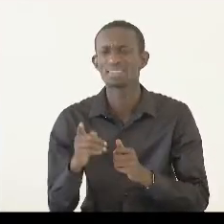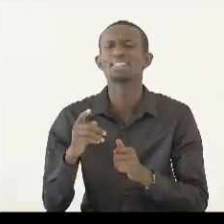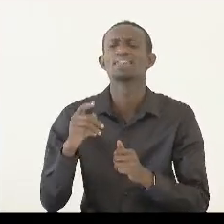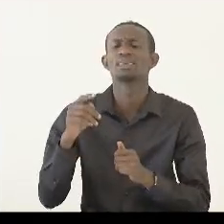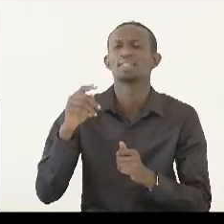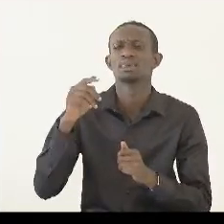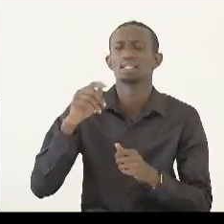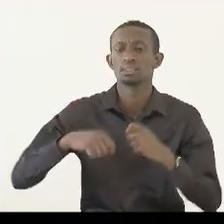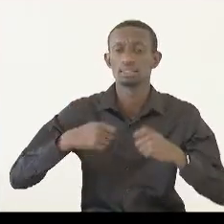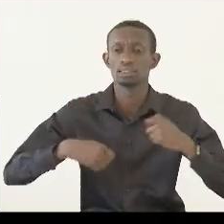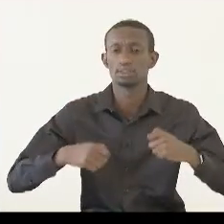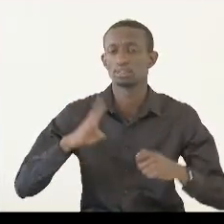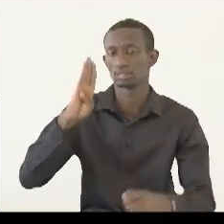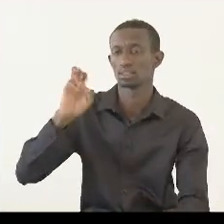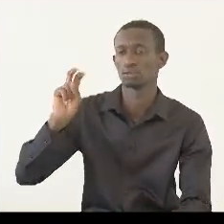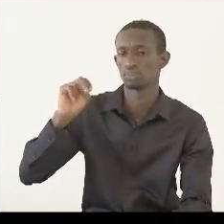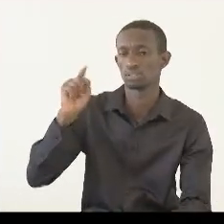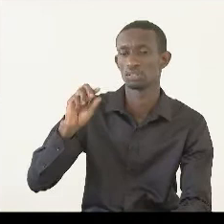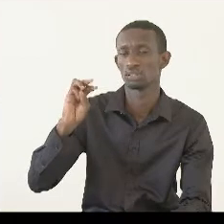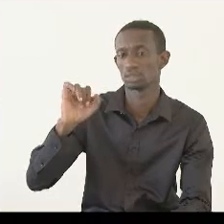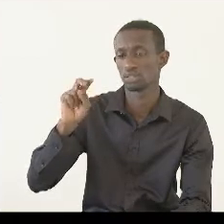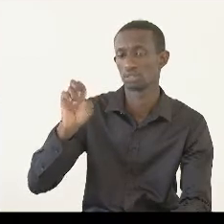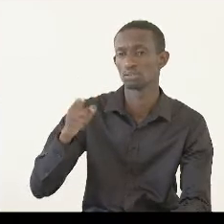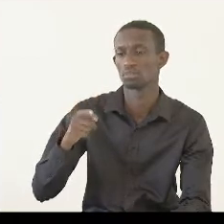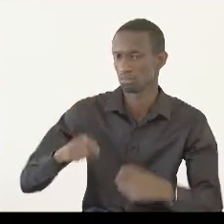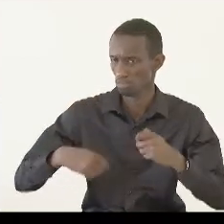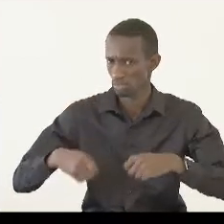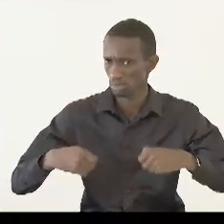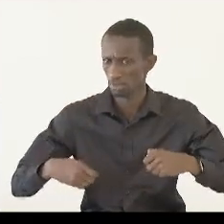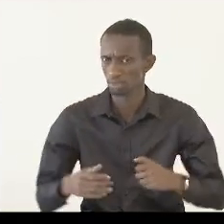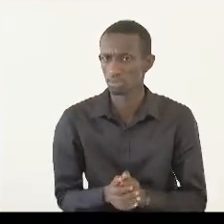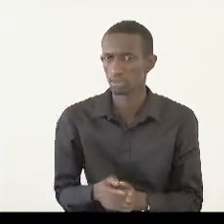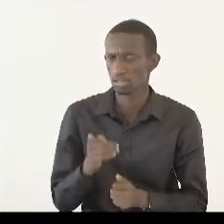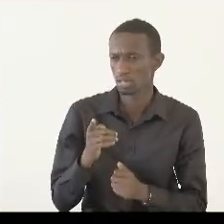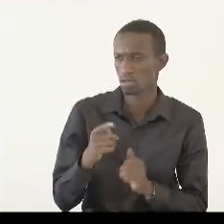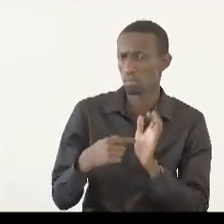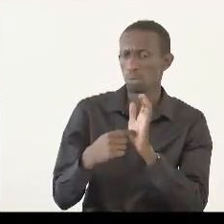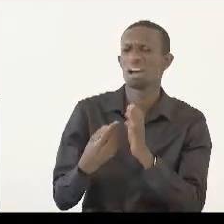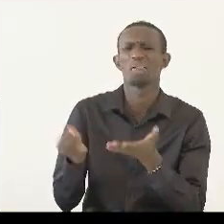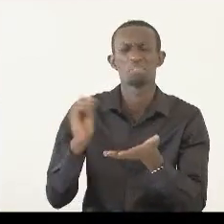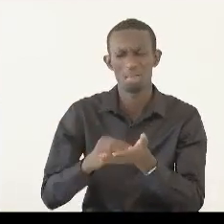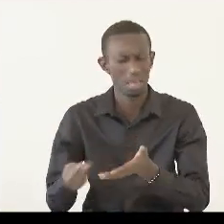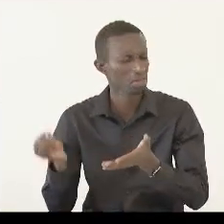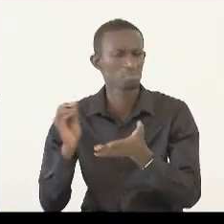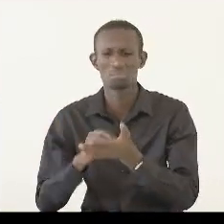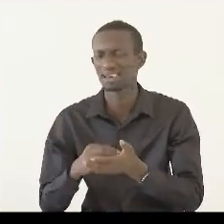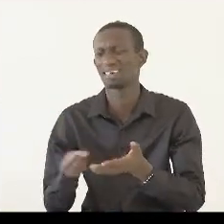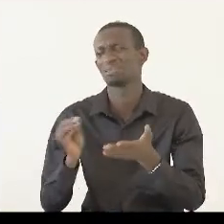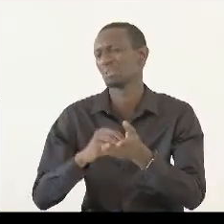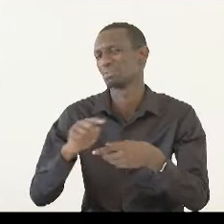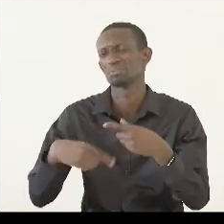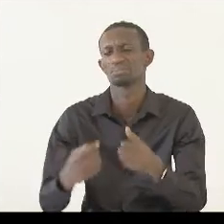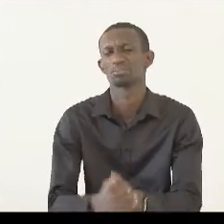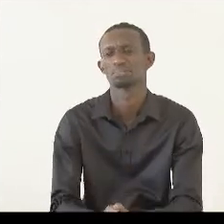reactions of the benzene and methyl benzene, this reaction has been coming repeatedly, coming again.